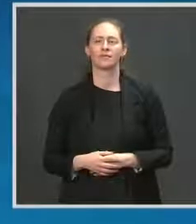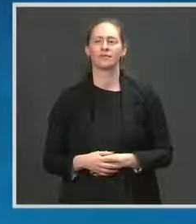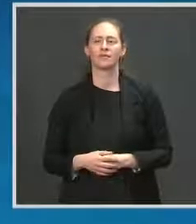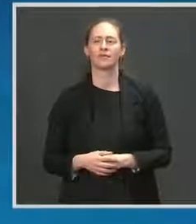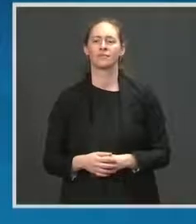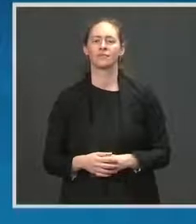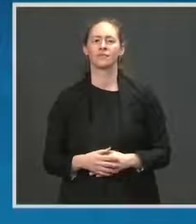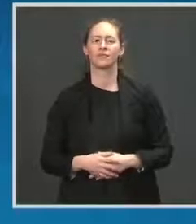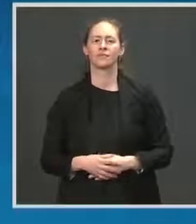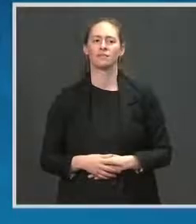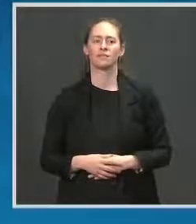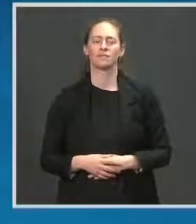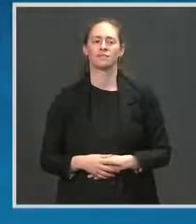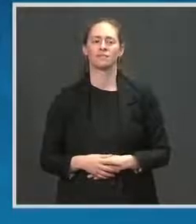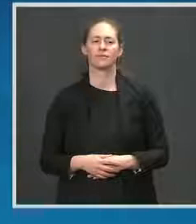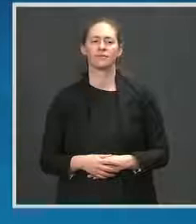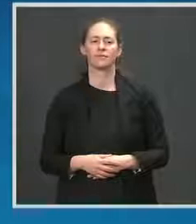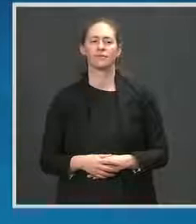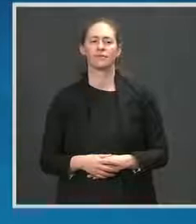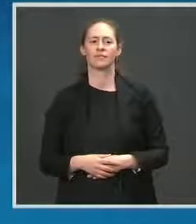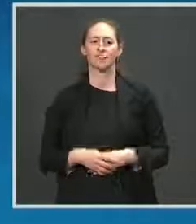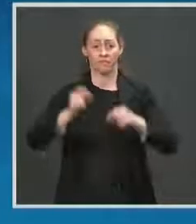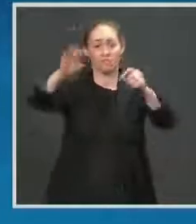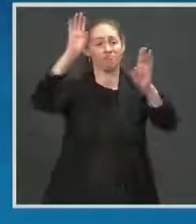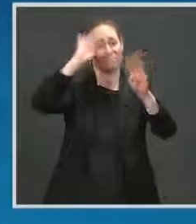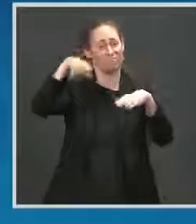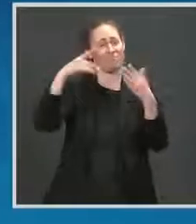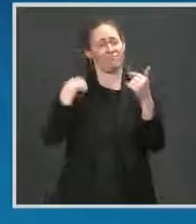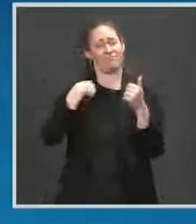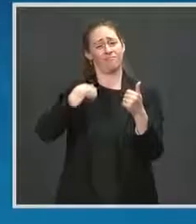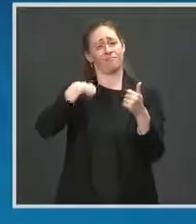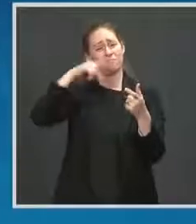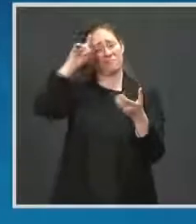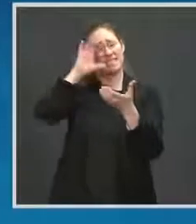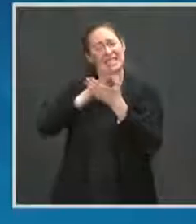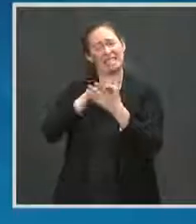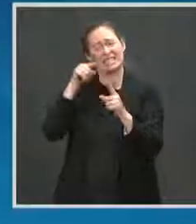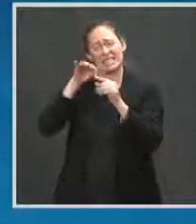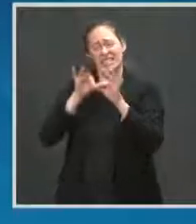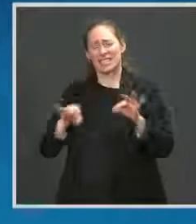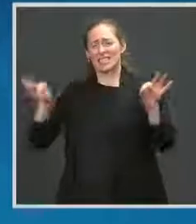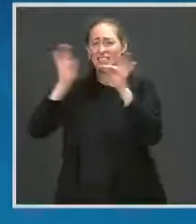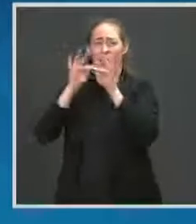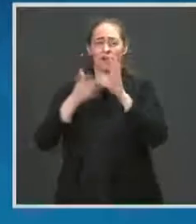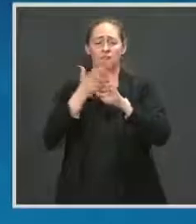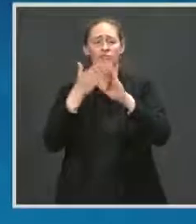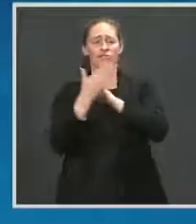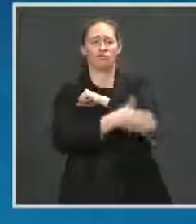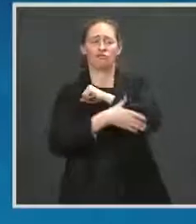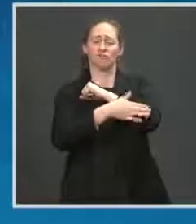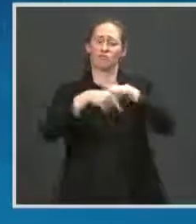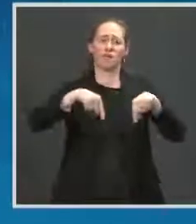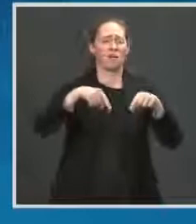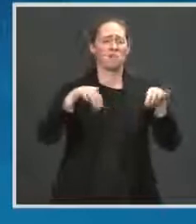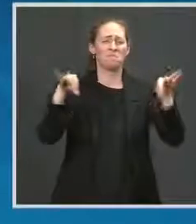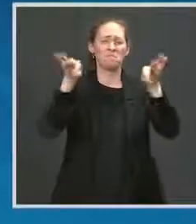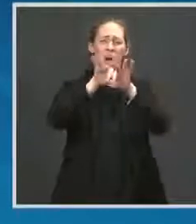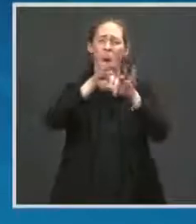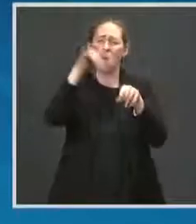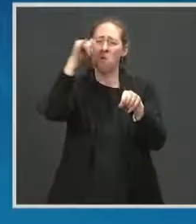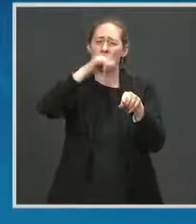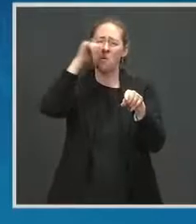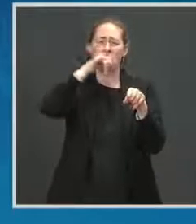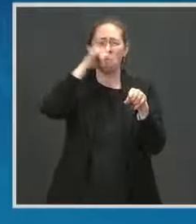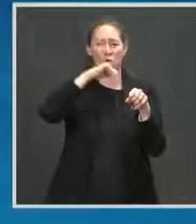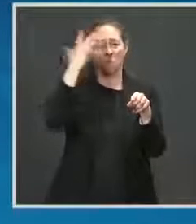You know, at its root, I believe that infrastructure is about all the support systems that make our country